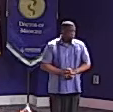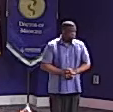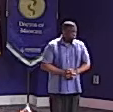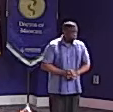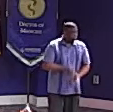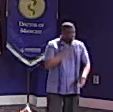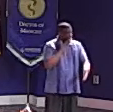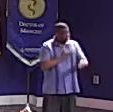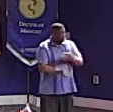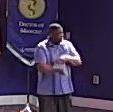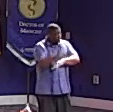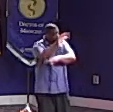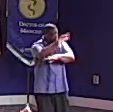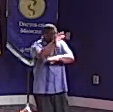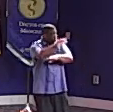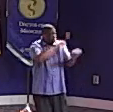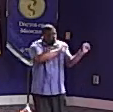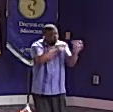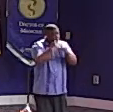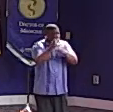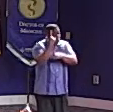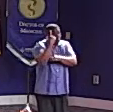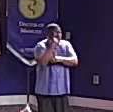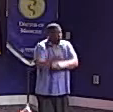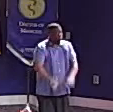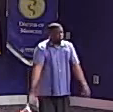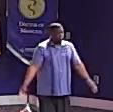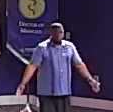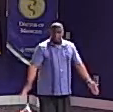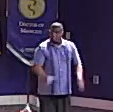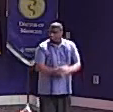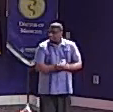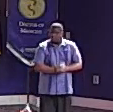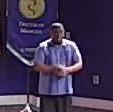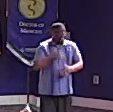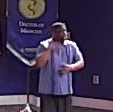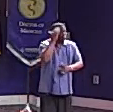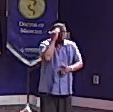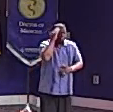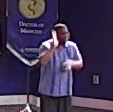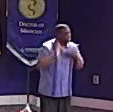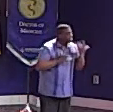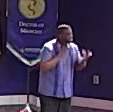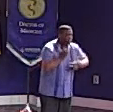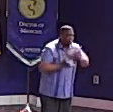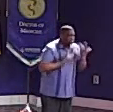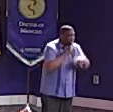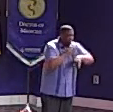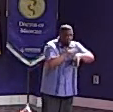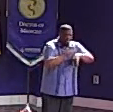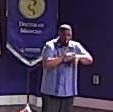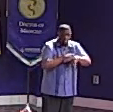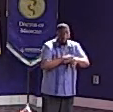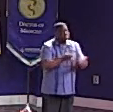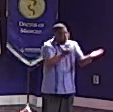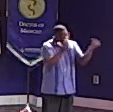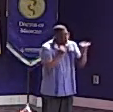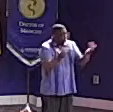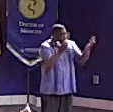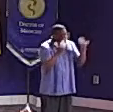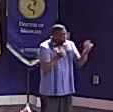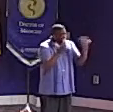Good afternoon, everyone. These are exciting times. We're asking you all to come on in and